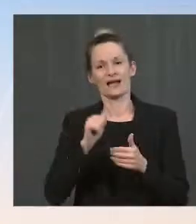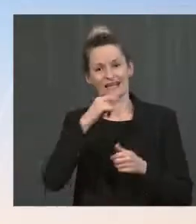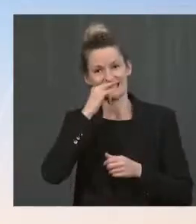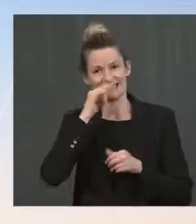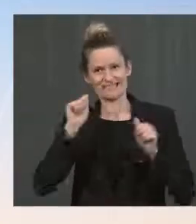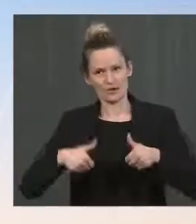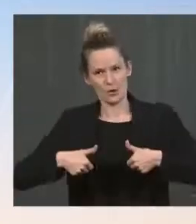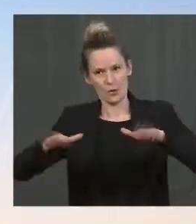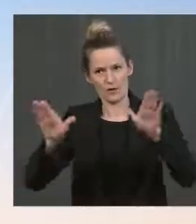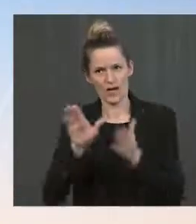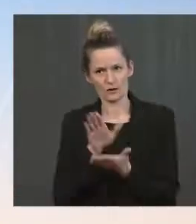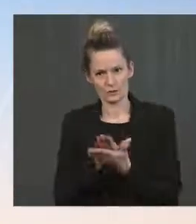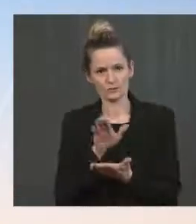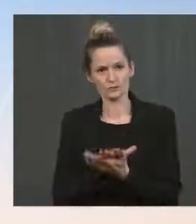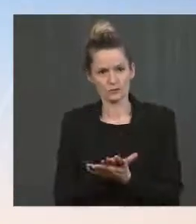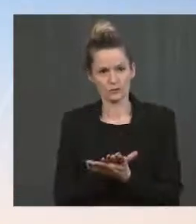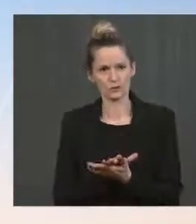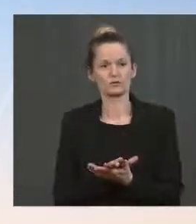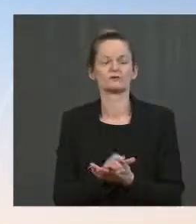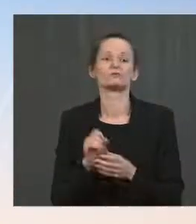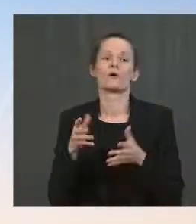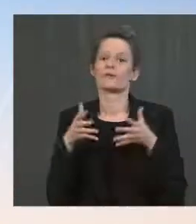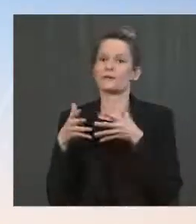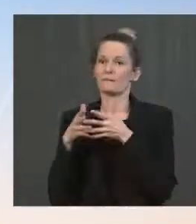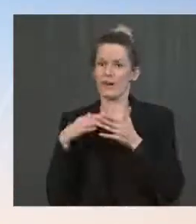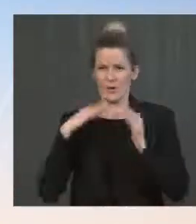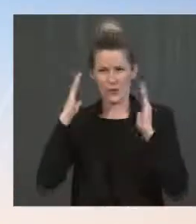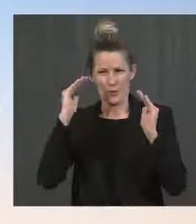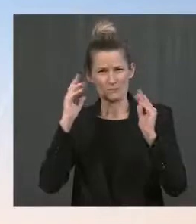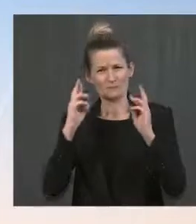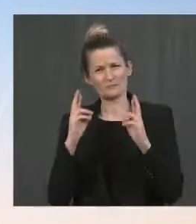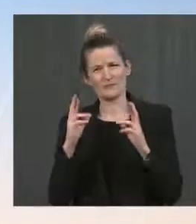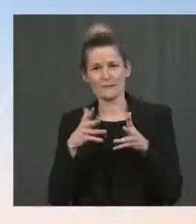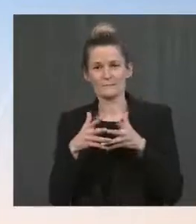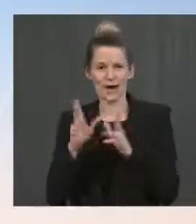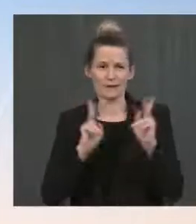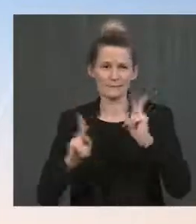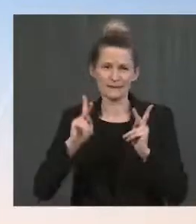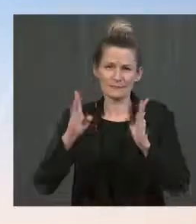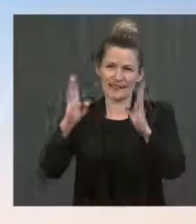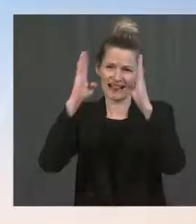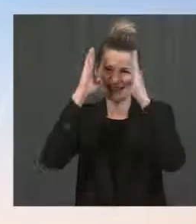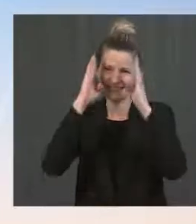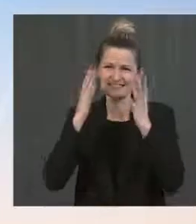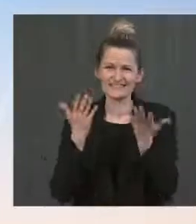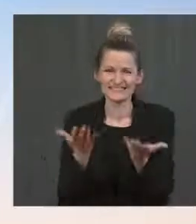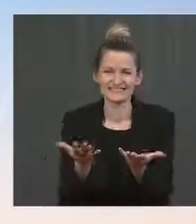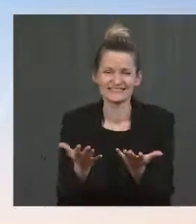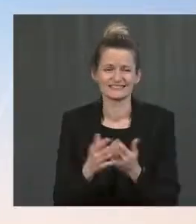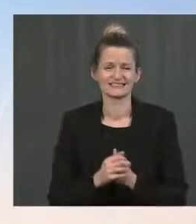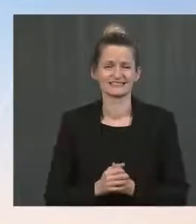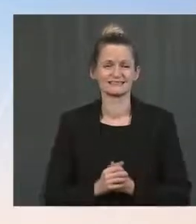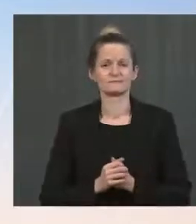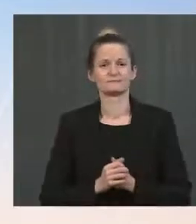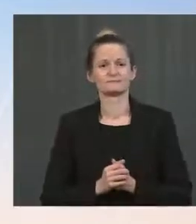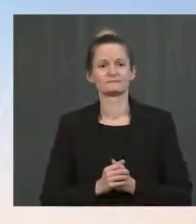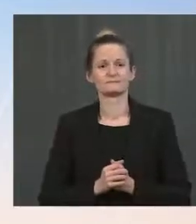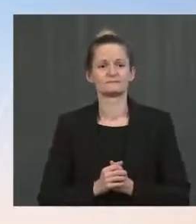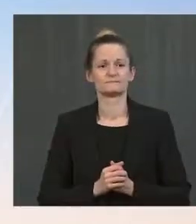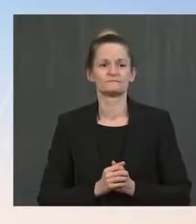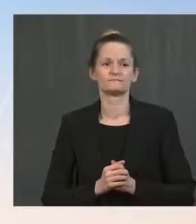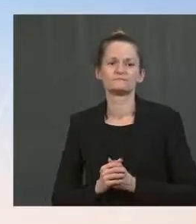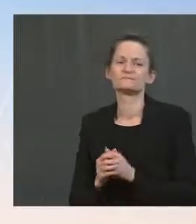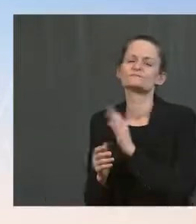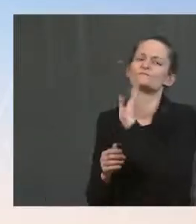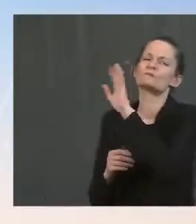people are listening. Again, this will be 6 steps that we'll work to be implementing over the months ahead. Boosters. The WHO, the head of the